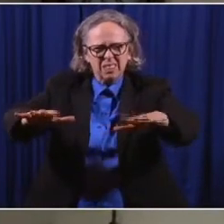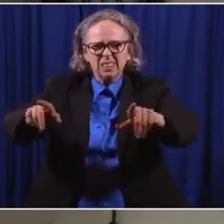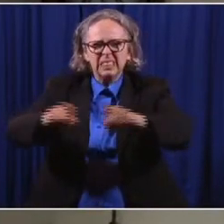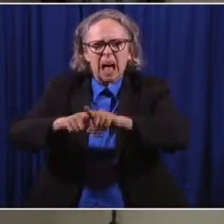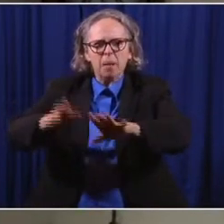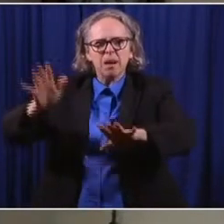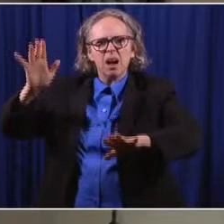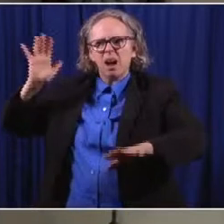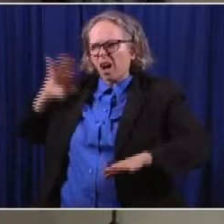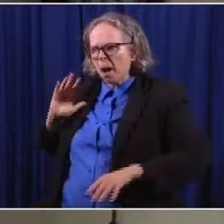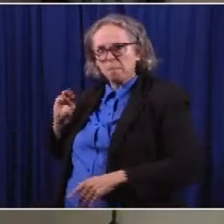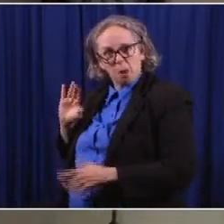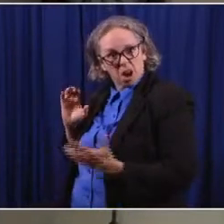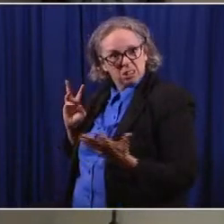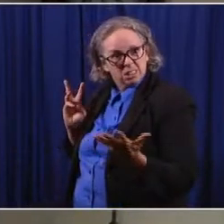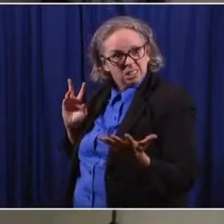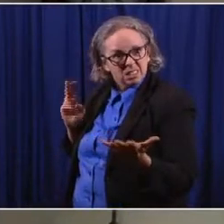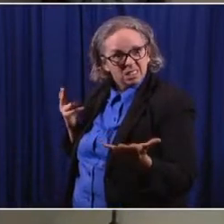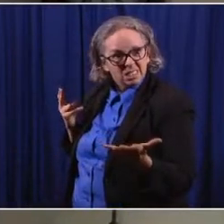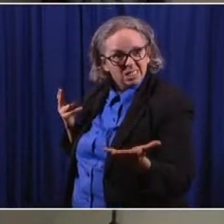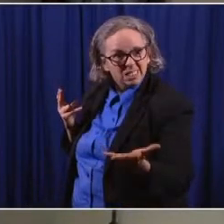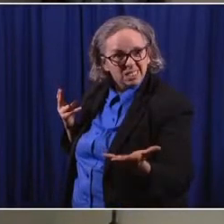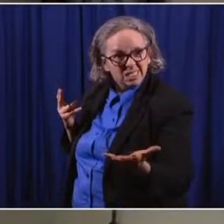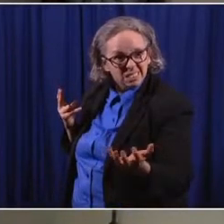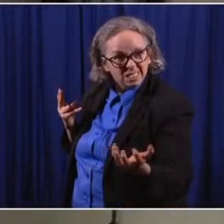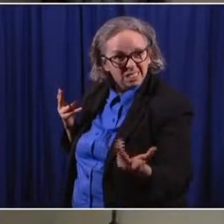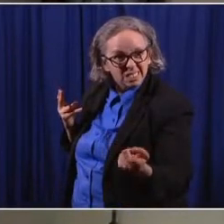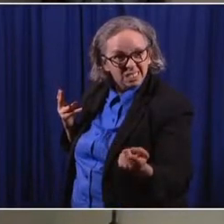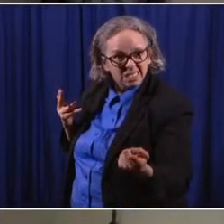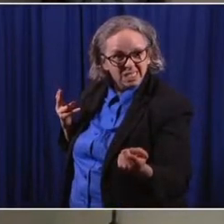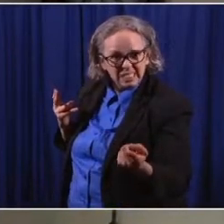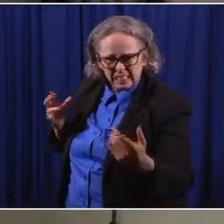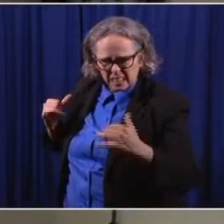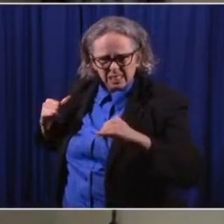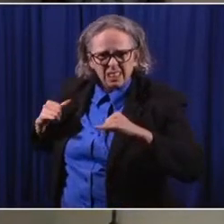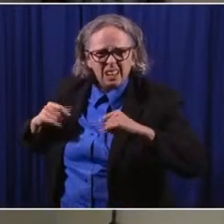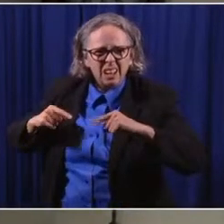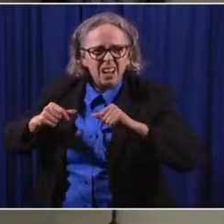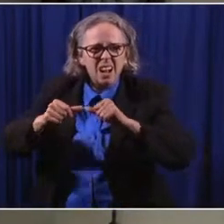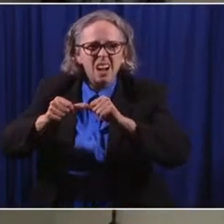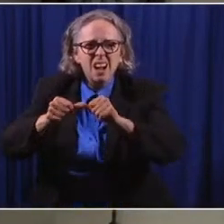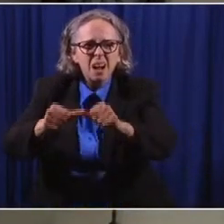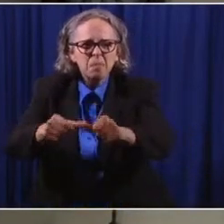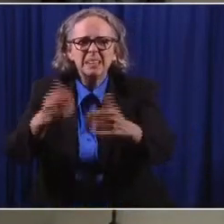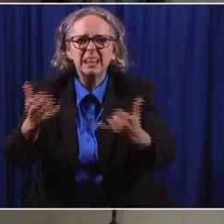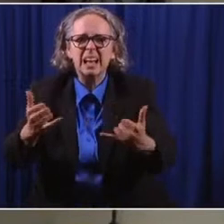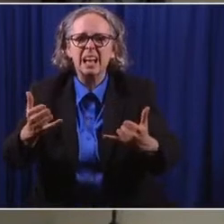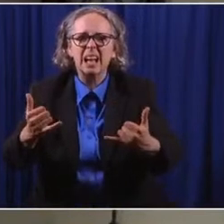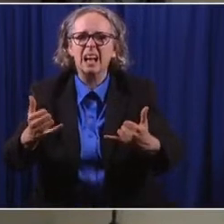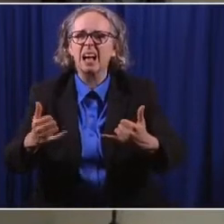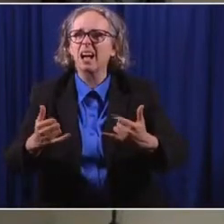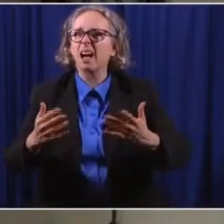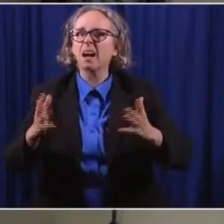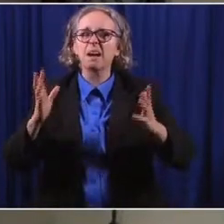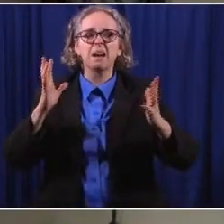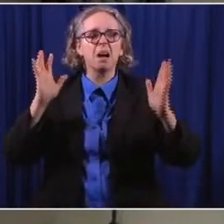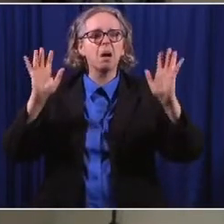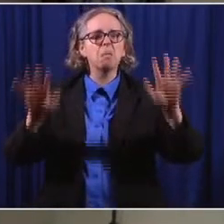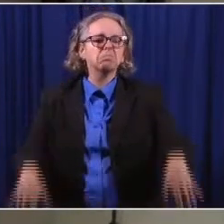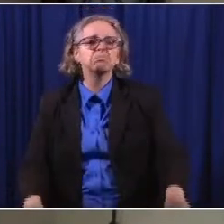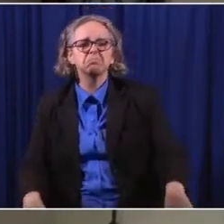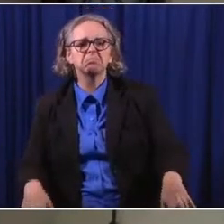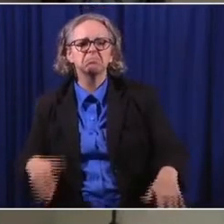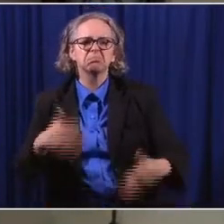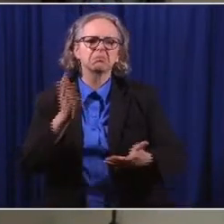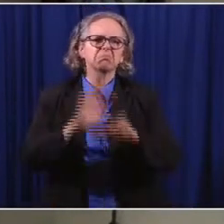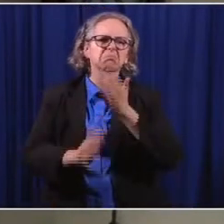time. So it would not be, you know, a wise time for us to let up. I look